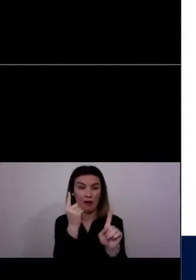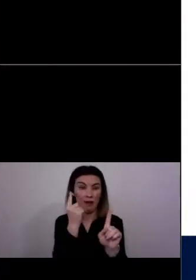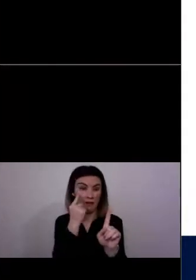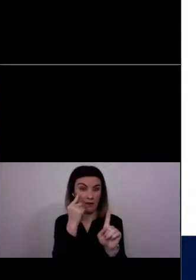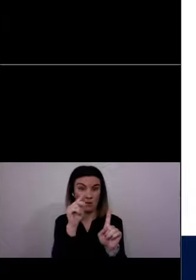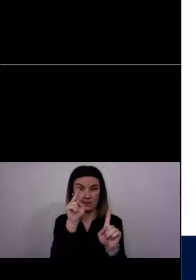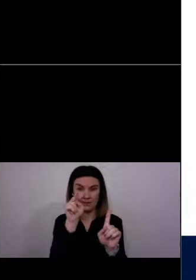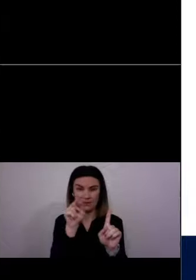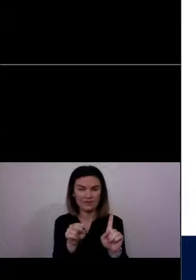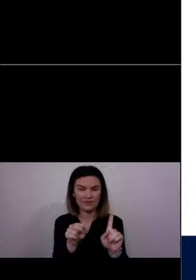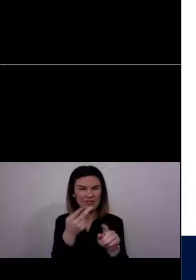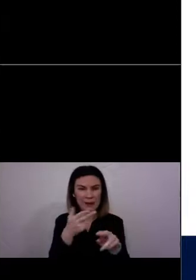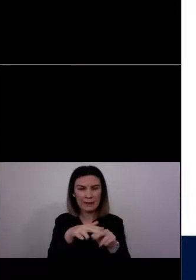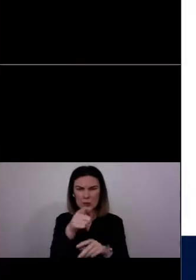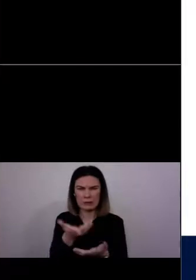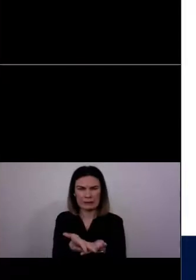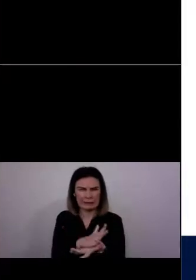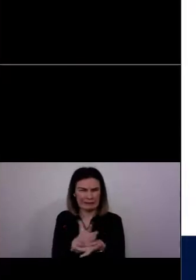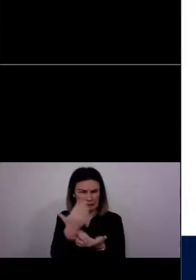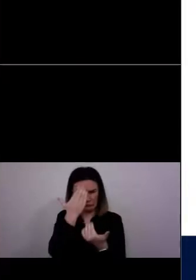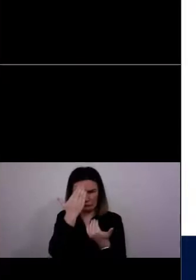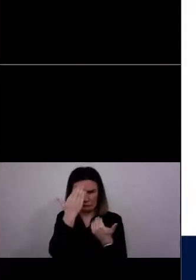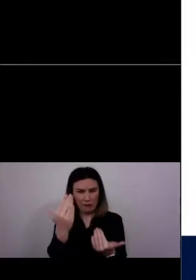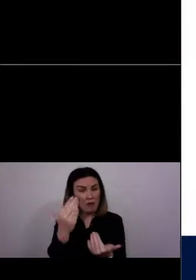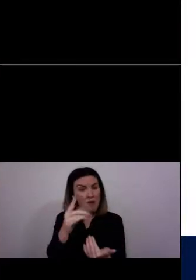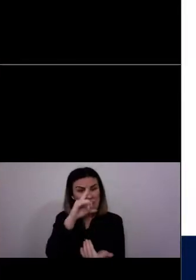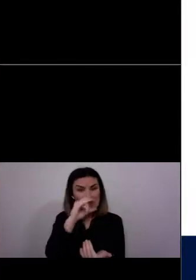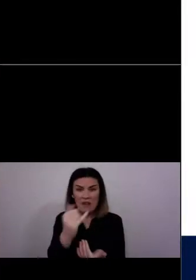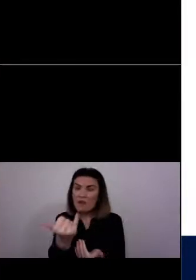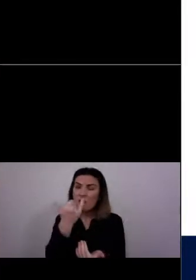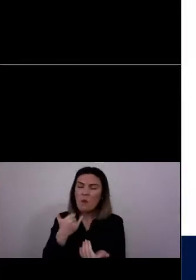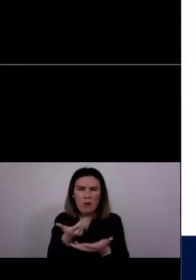board, you can always give us a call and we can always talk it through with you.